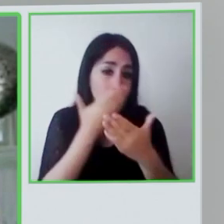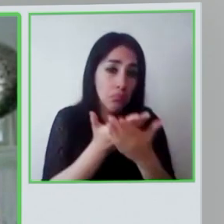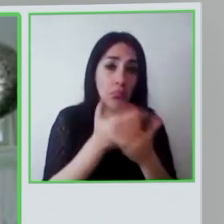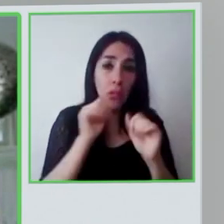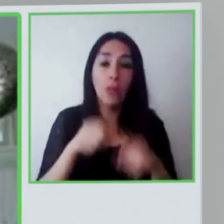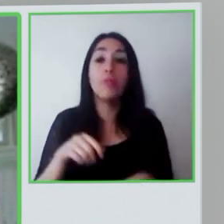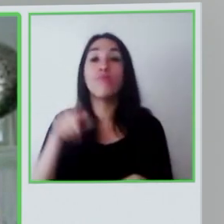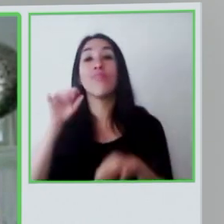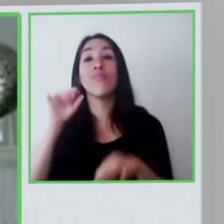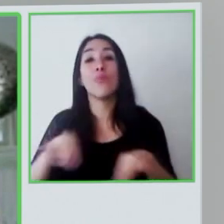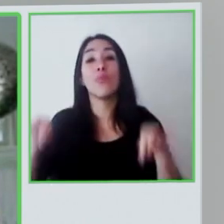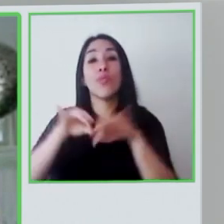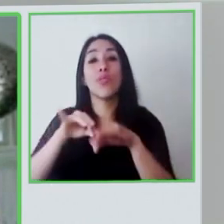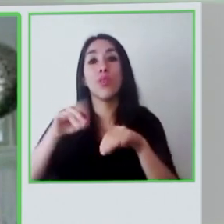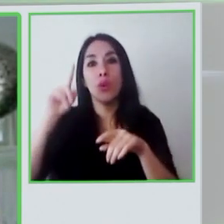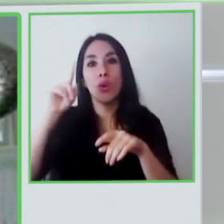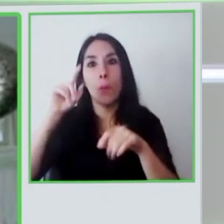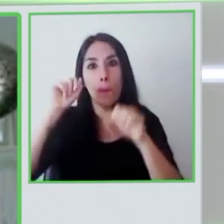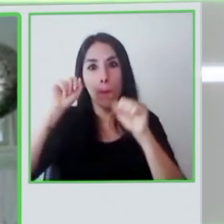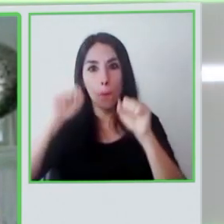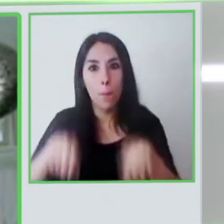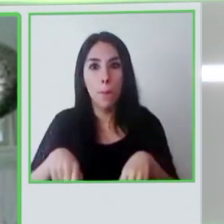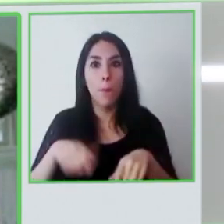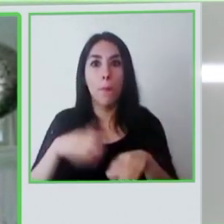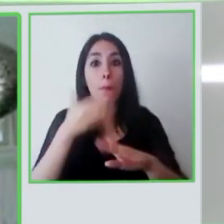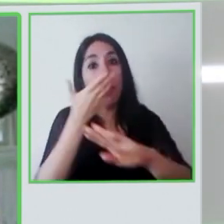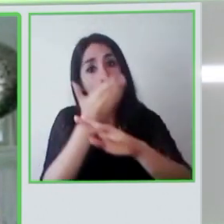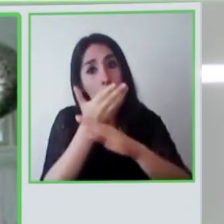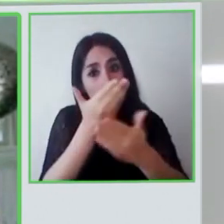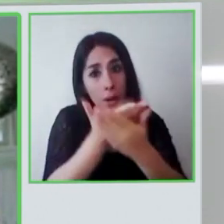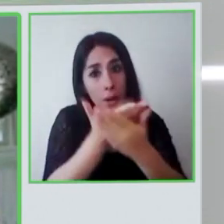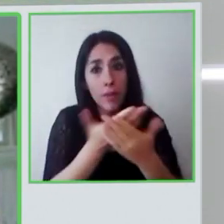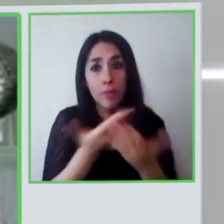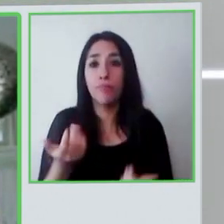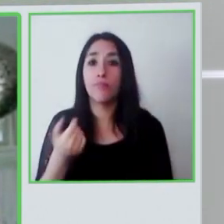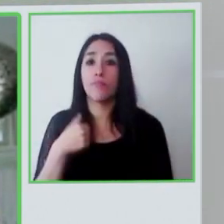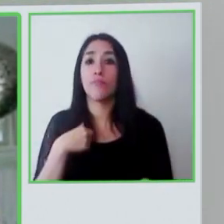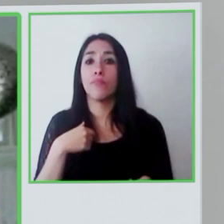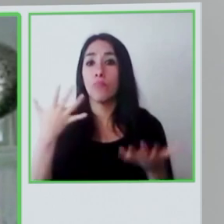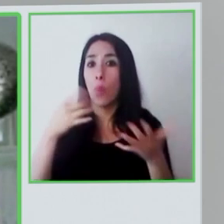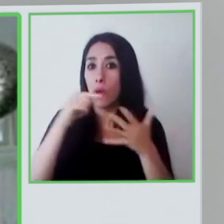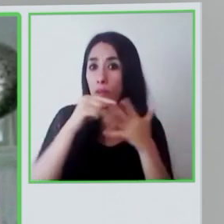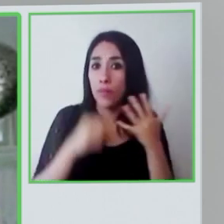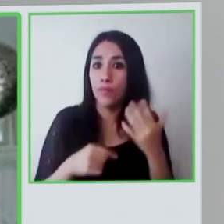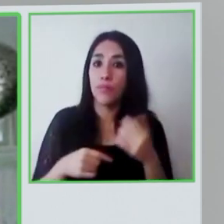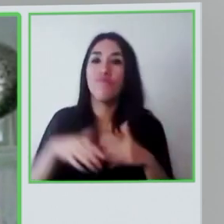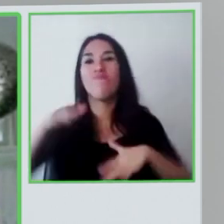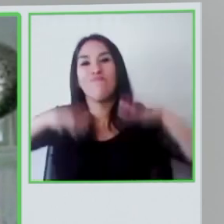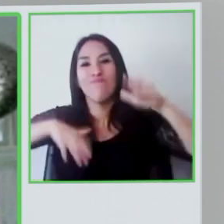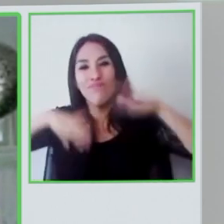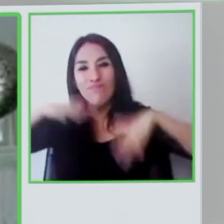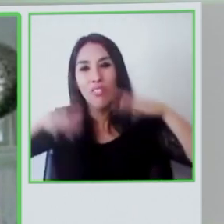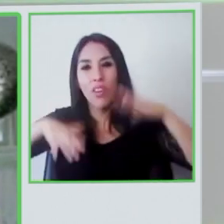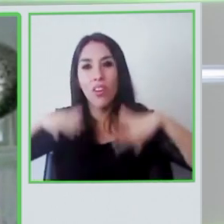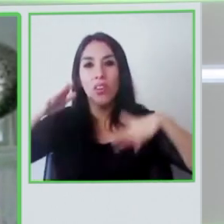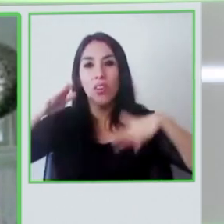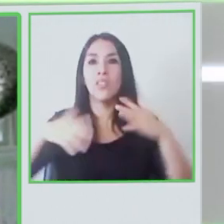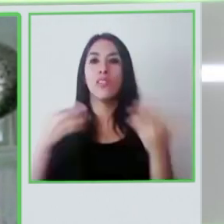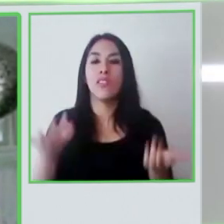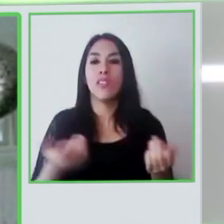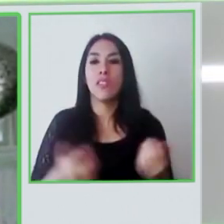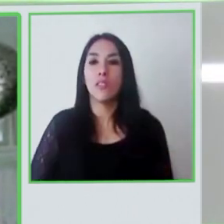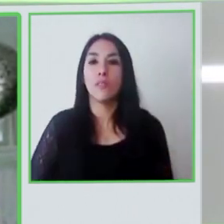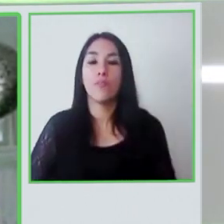trust in who we are and our performance. Sometimes